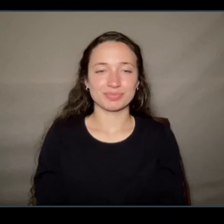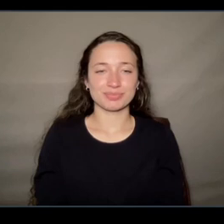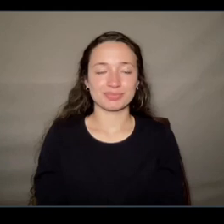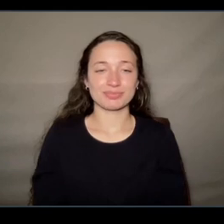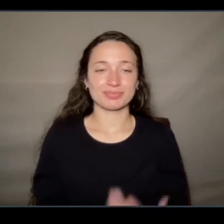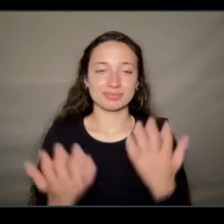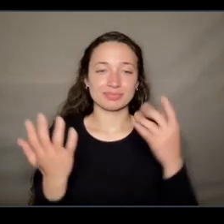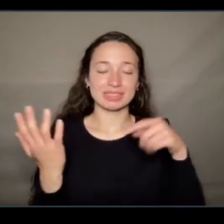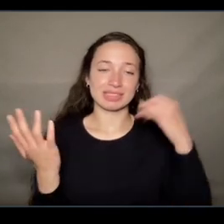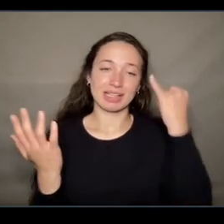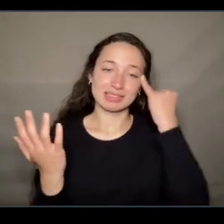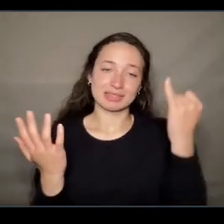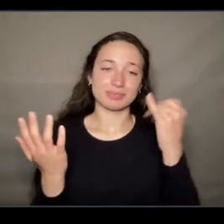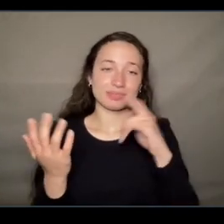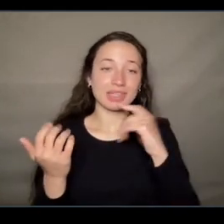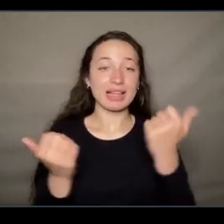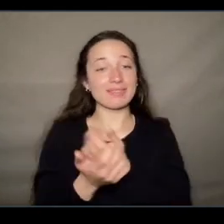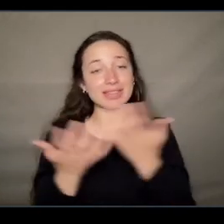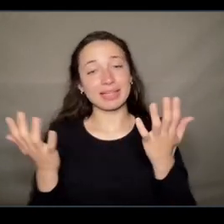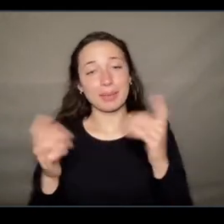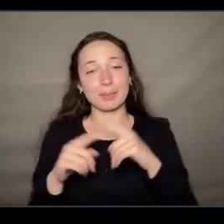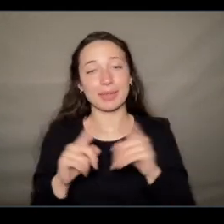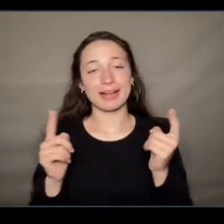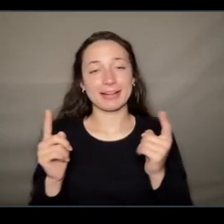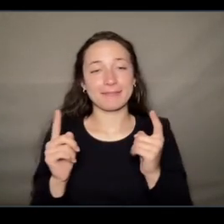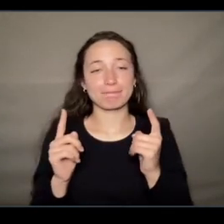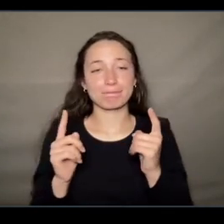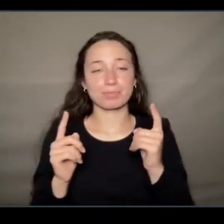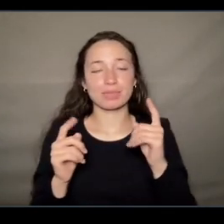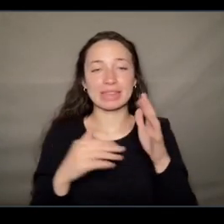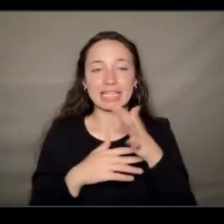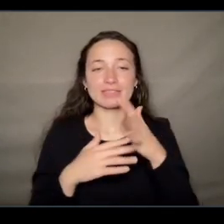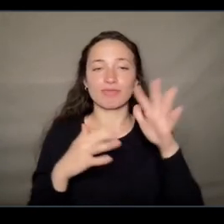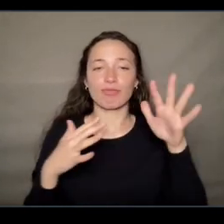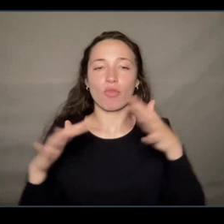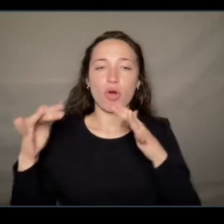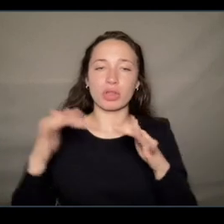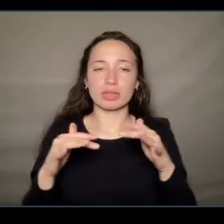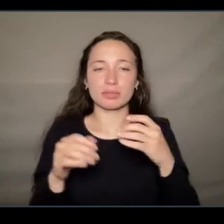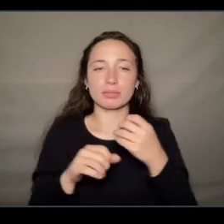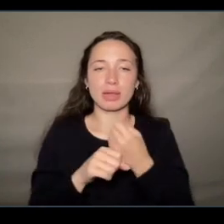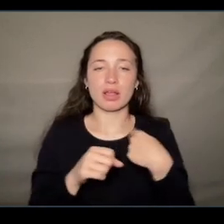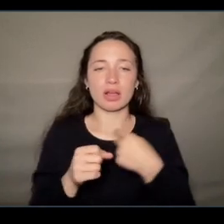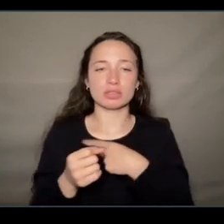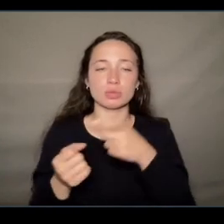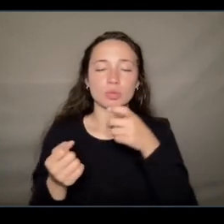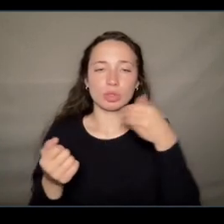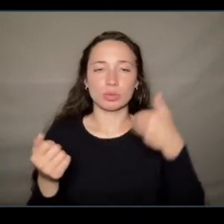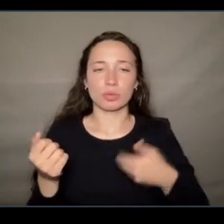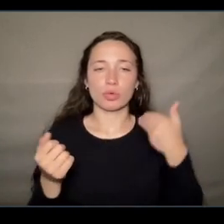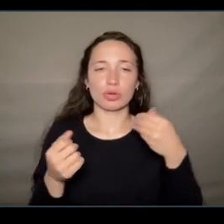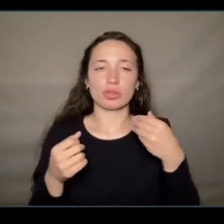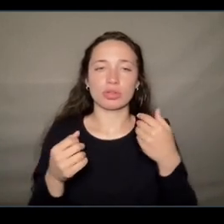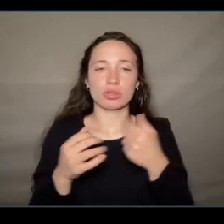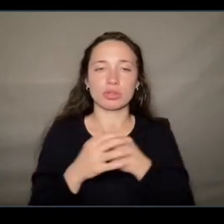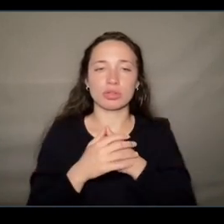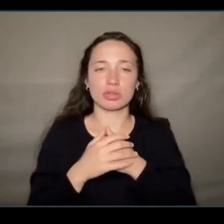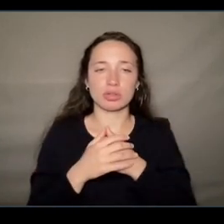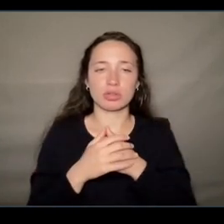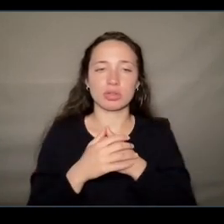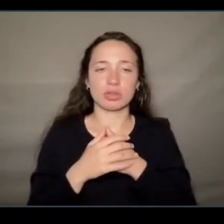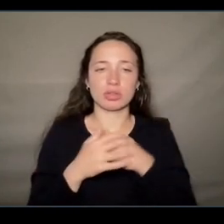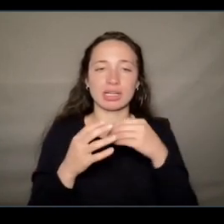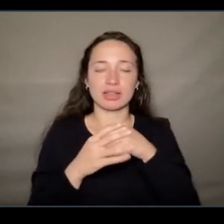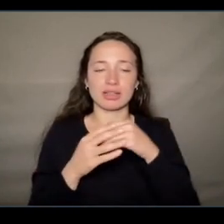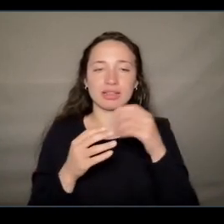So this idea, everything but leaves falling, also made us who